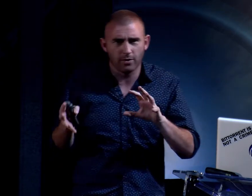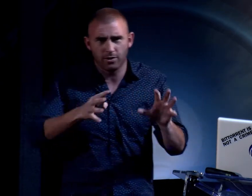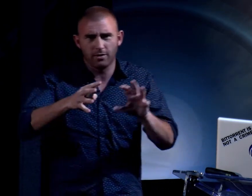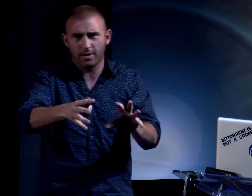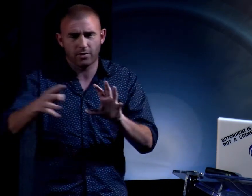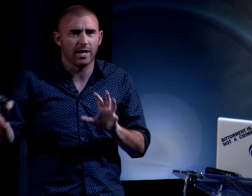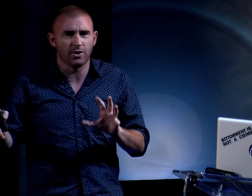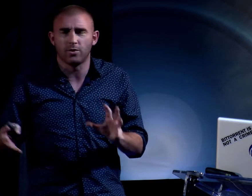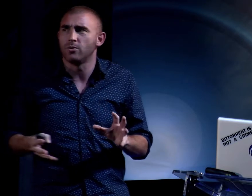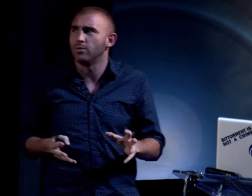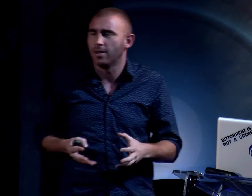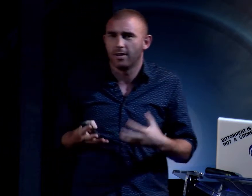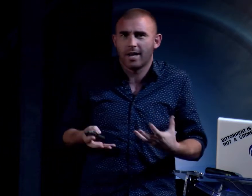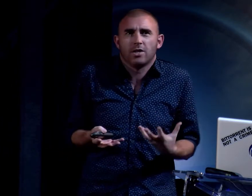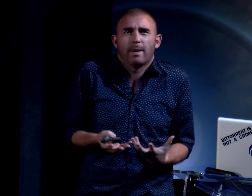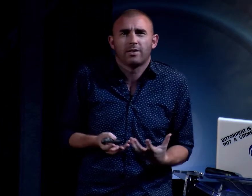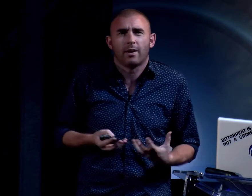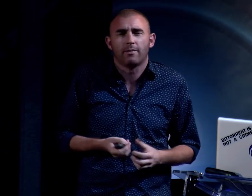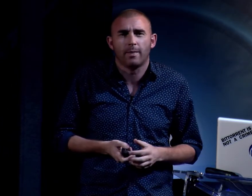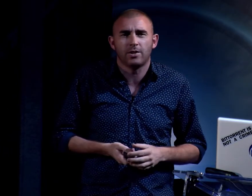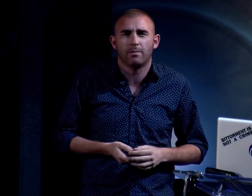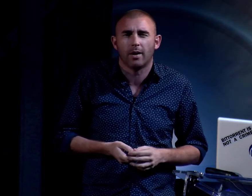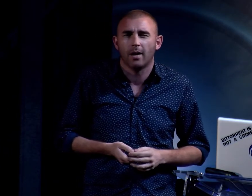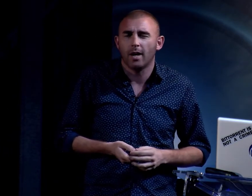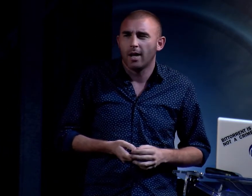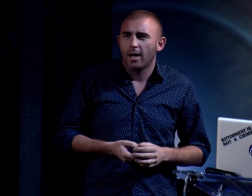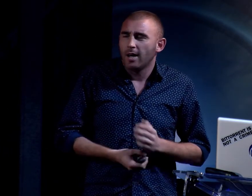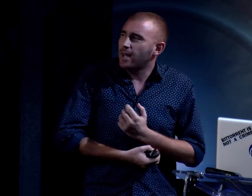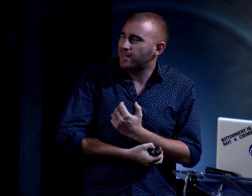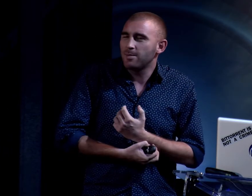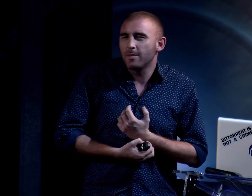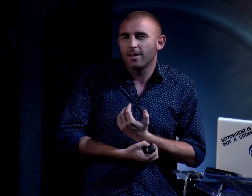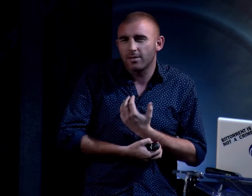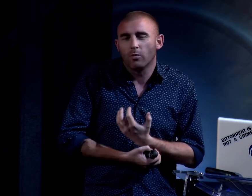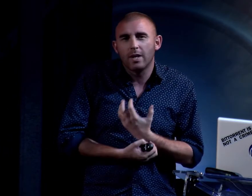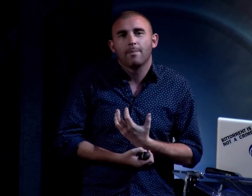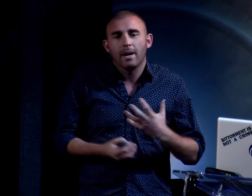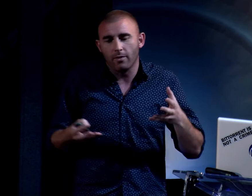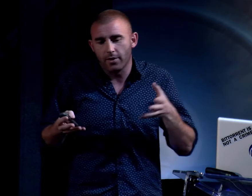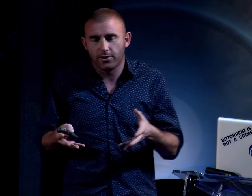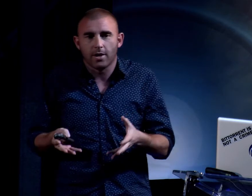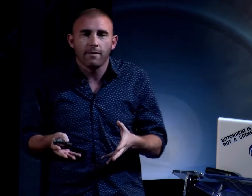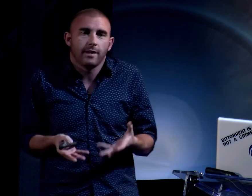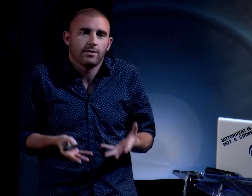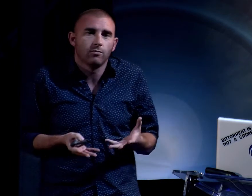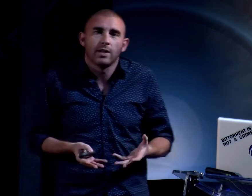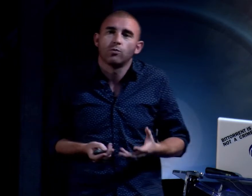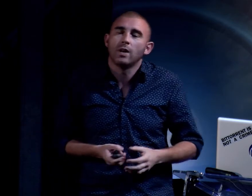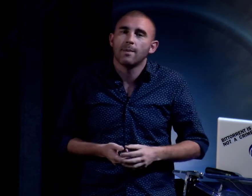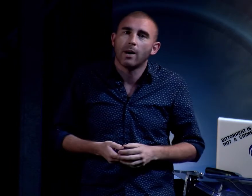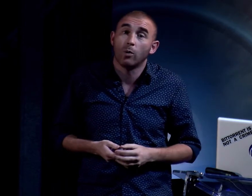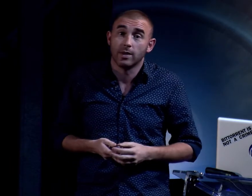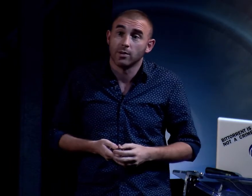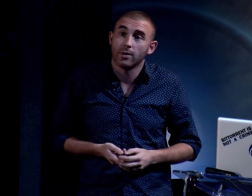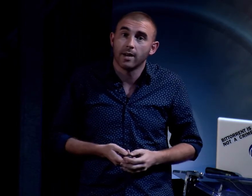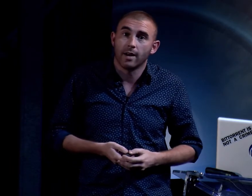industrial revolution and the industrial age to an age based around information. But it seems to me that it's not really about the stuff. It's